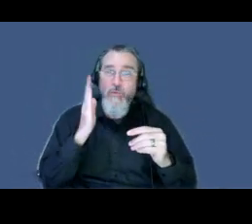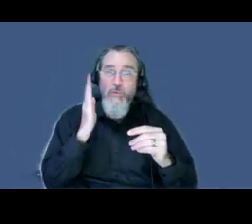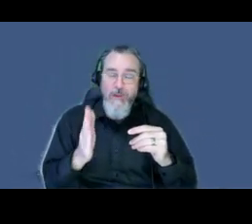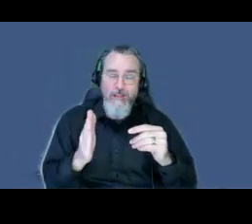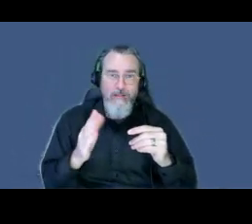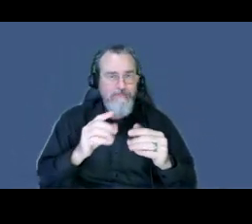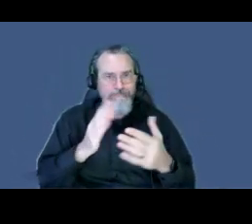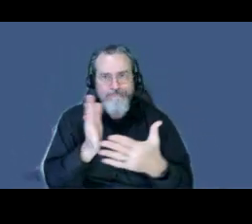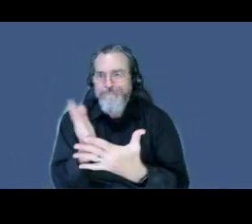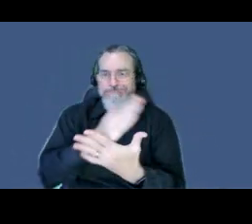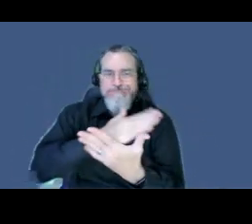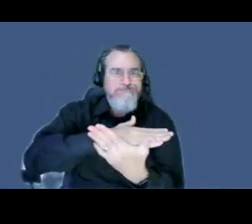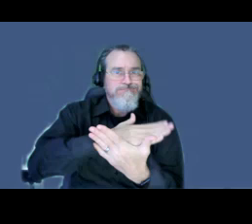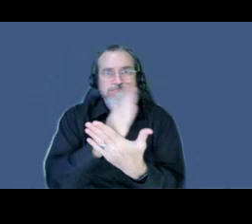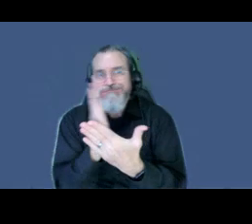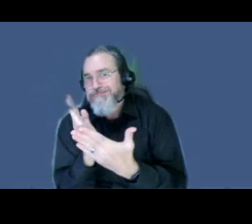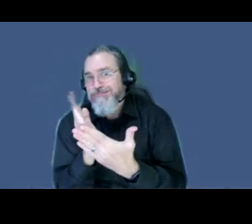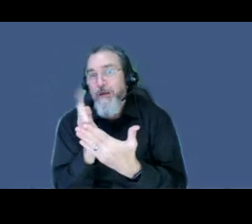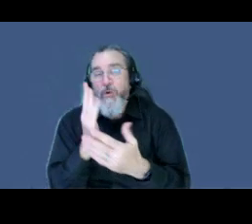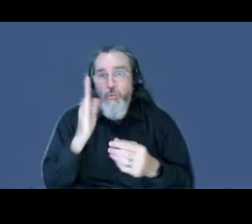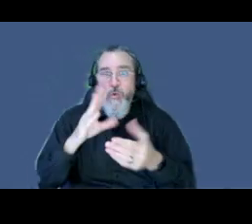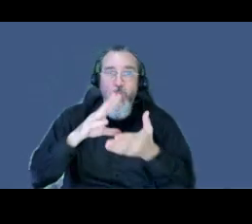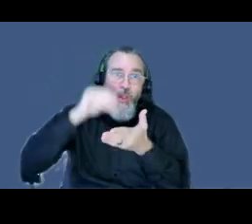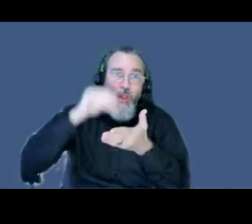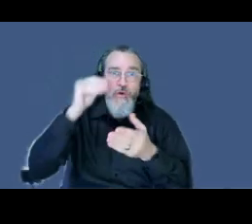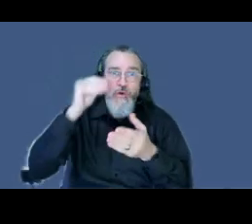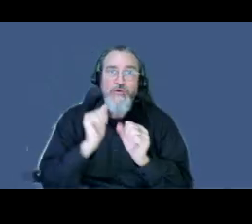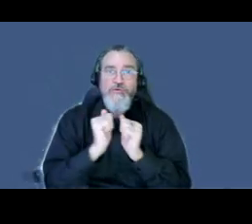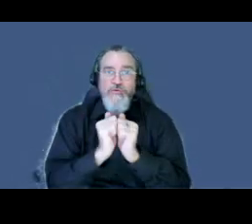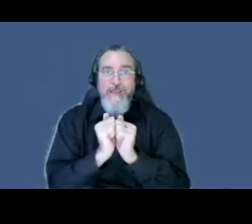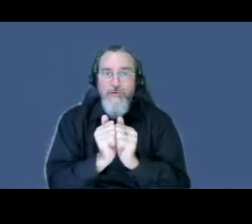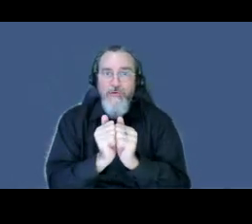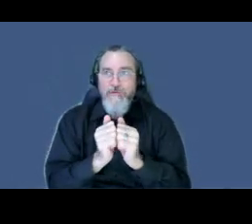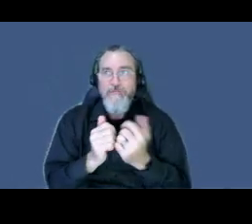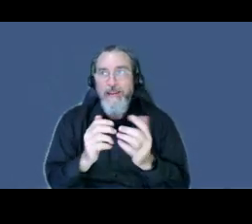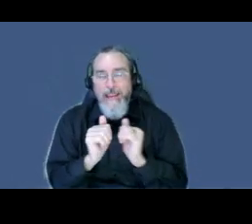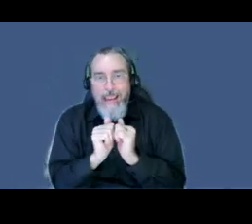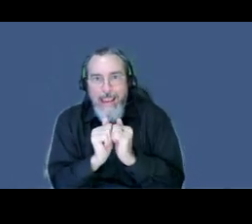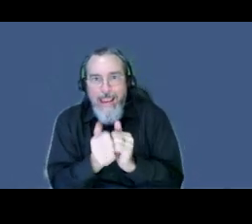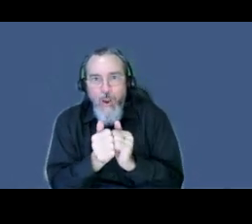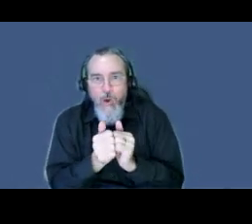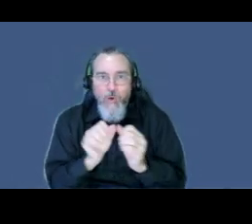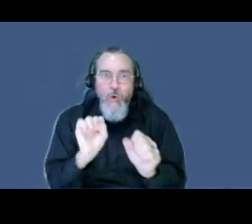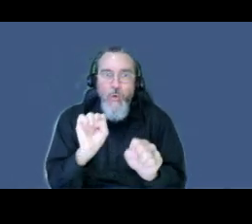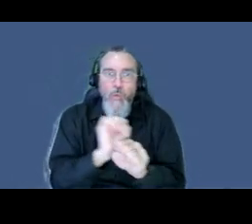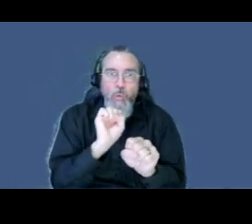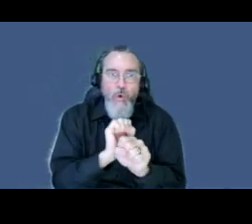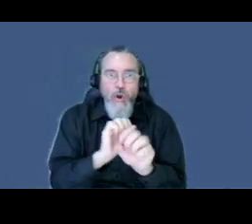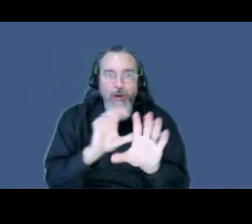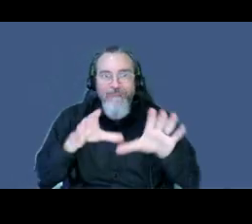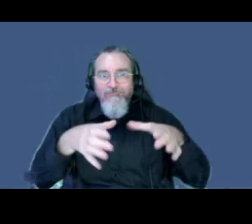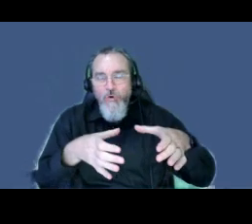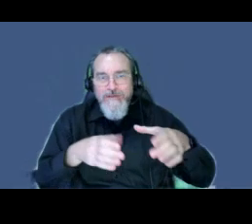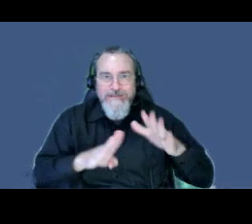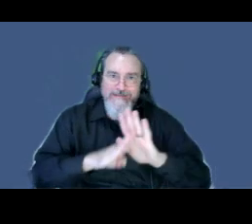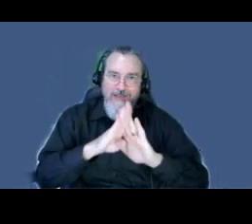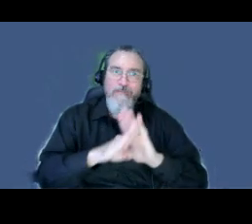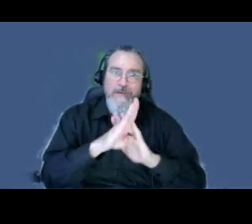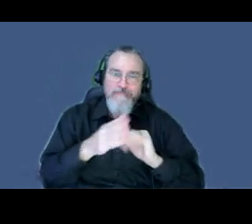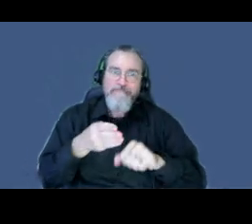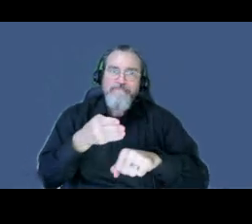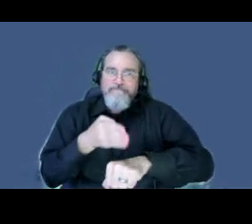spectrum that we learn together about how to do the workforce development better and to be as